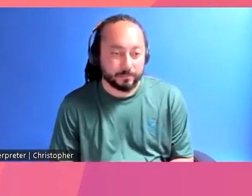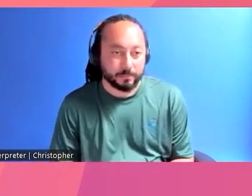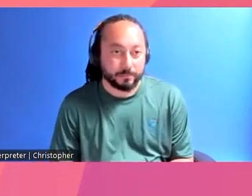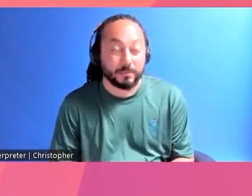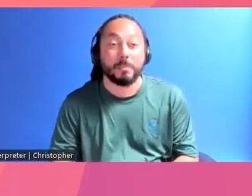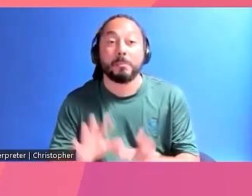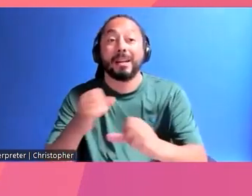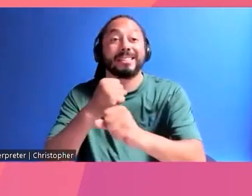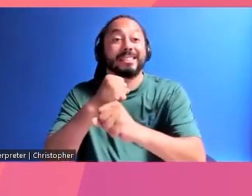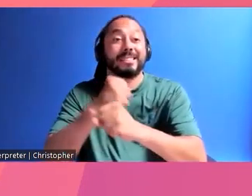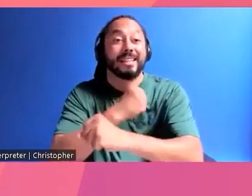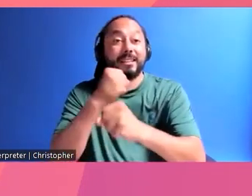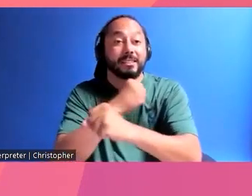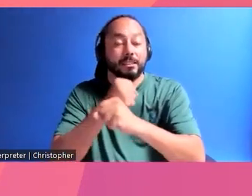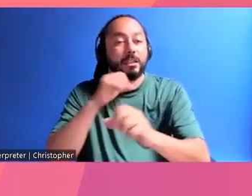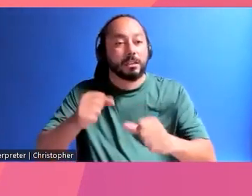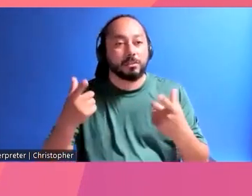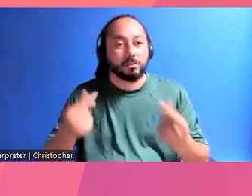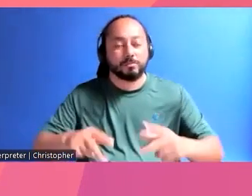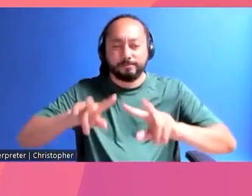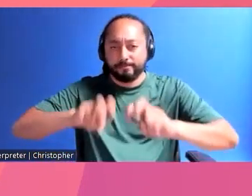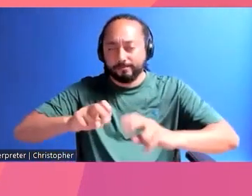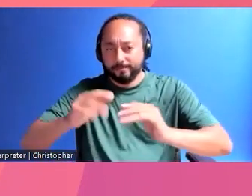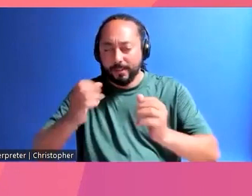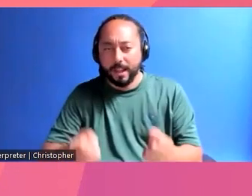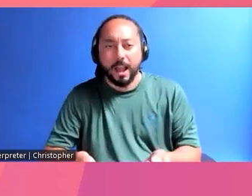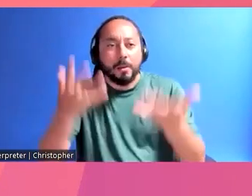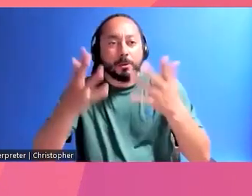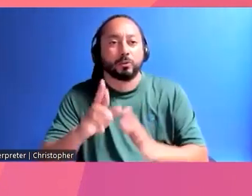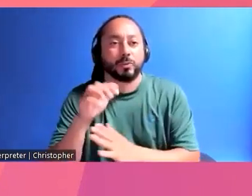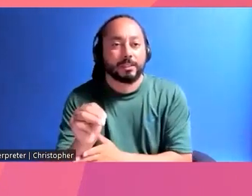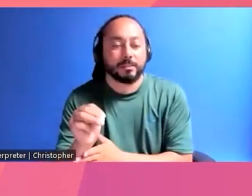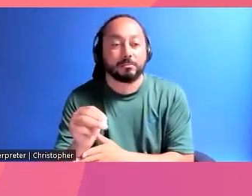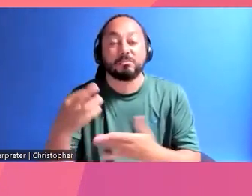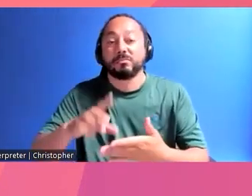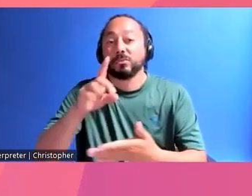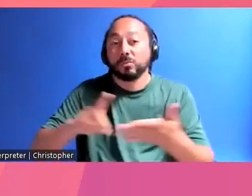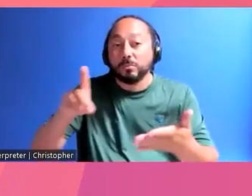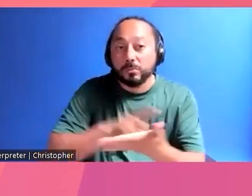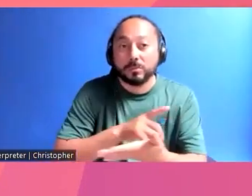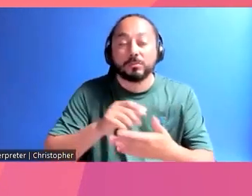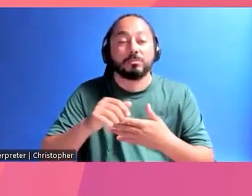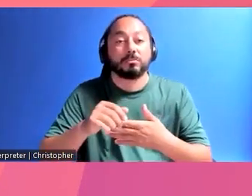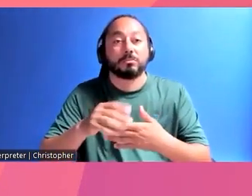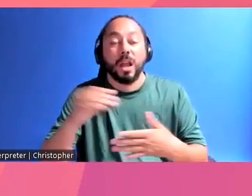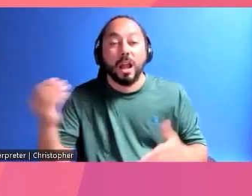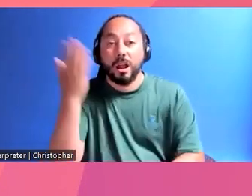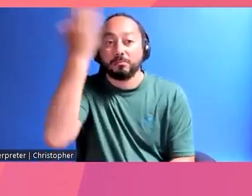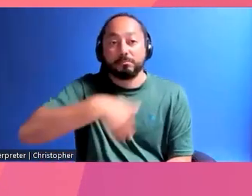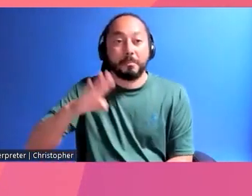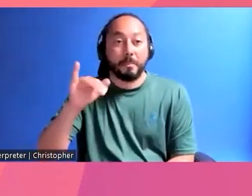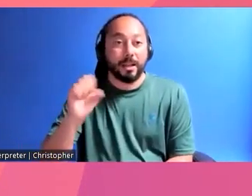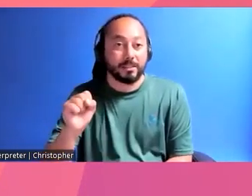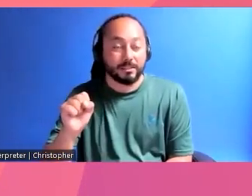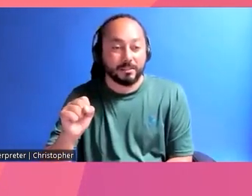to measure levels of racism, like perceived racism, racial discrimination, and unconscious bias, rather